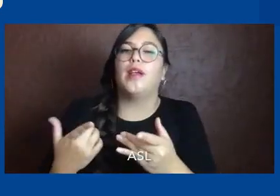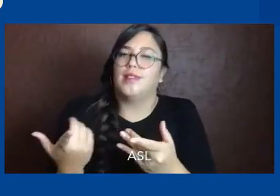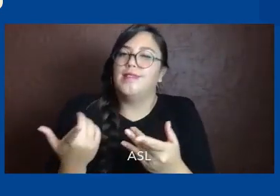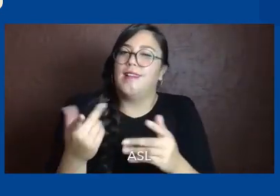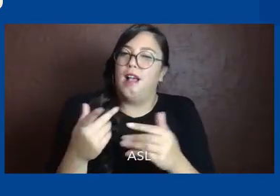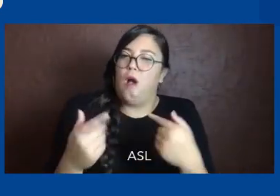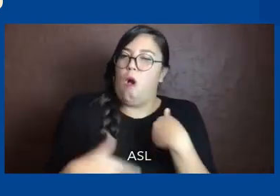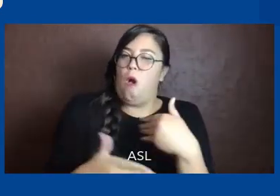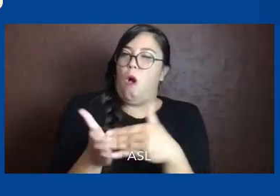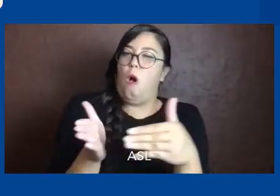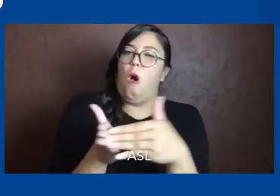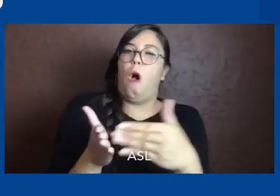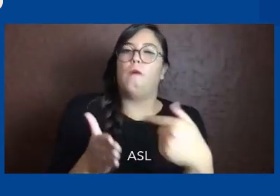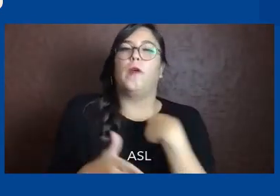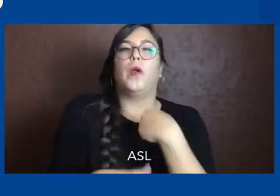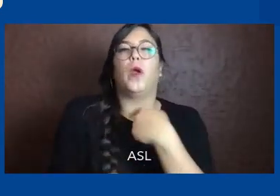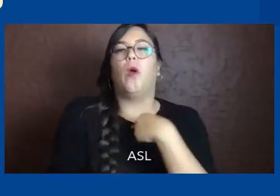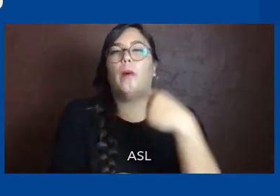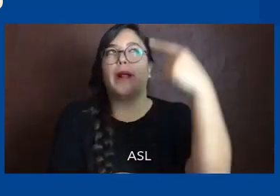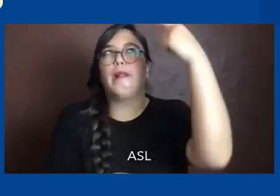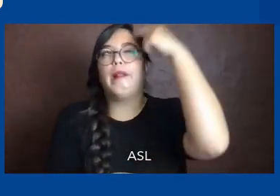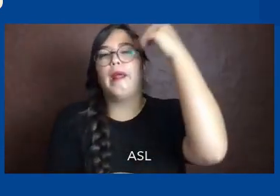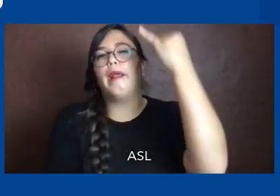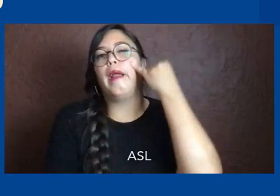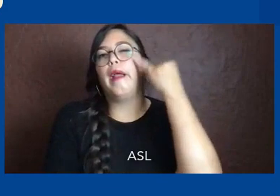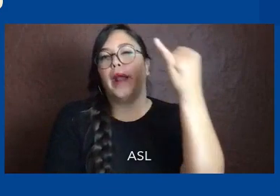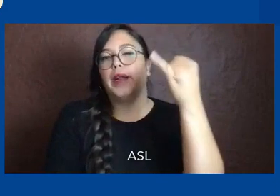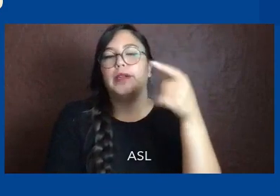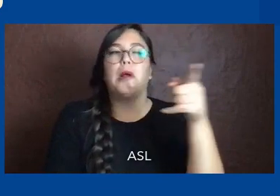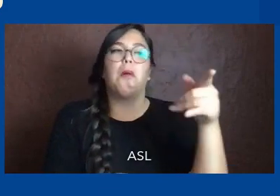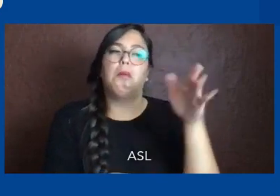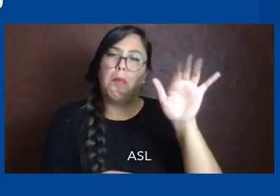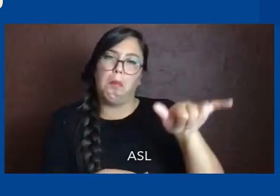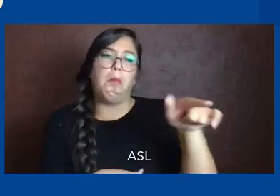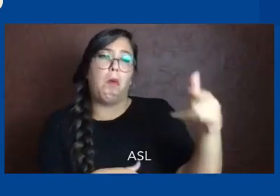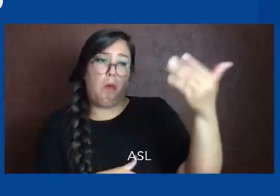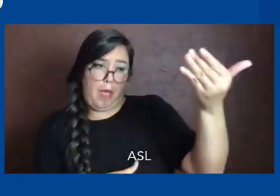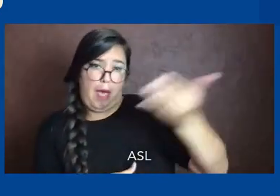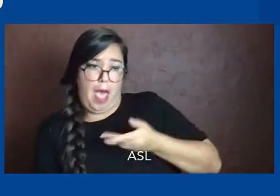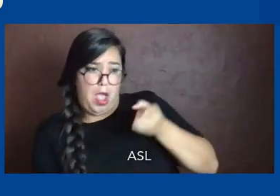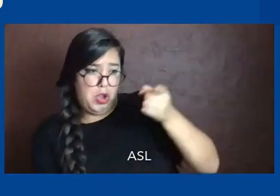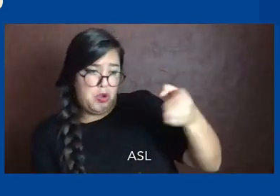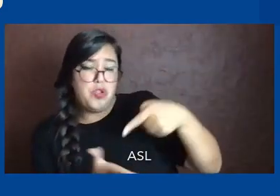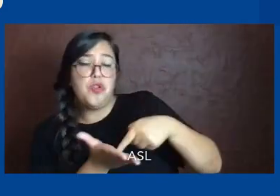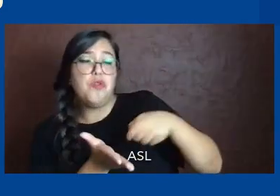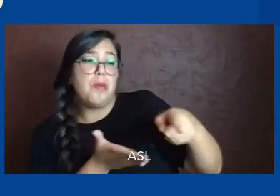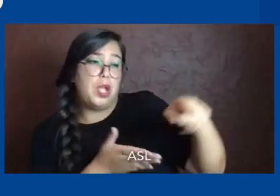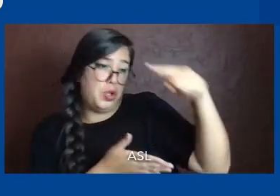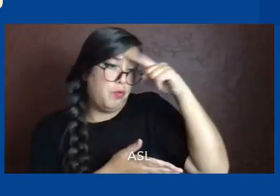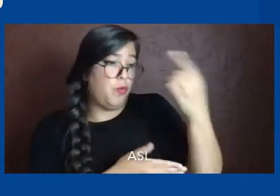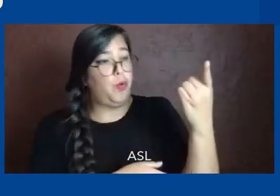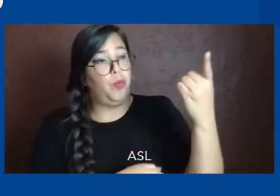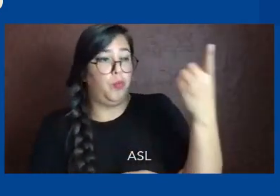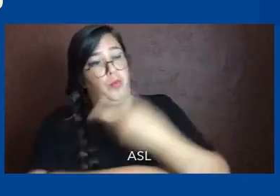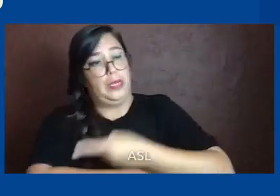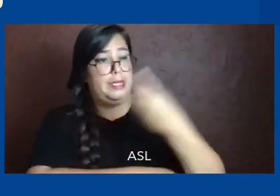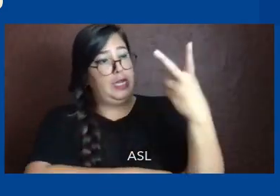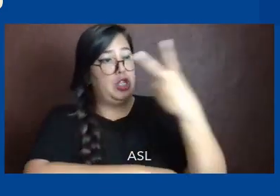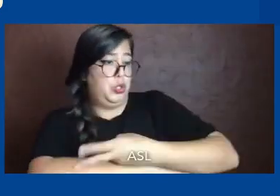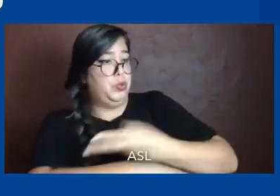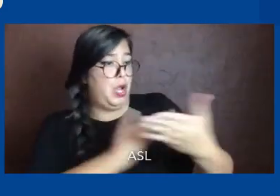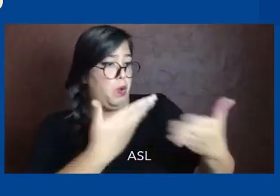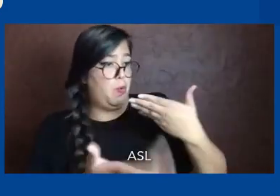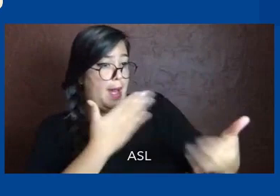pay for your time. I'm going to take you and I'm going to pay you for this day and thank you for your work. And now bye-bye. But what people don't